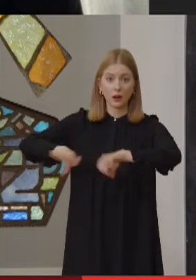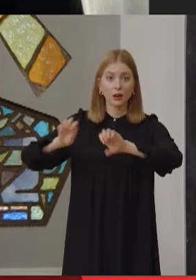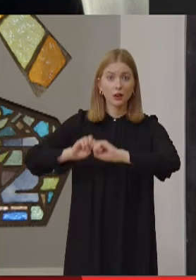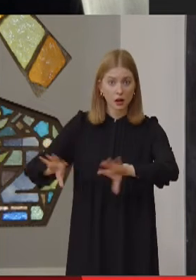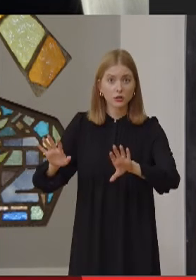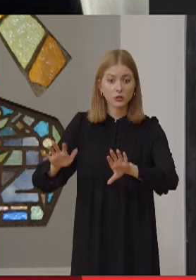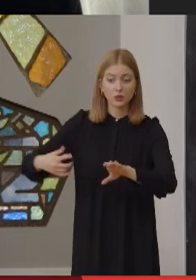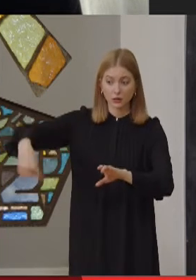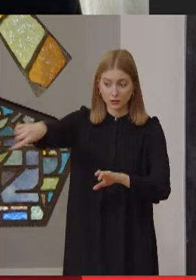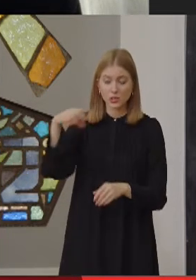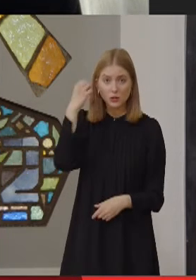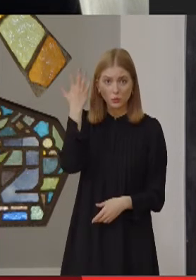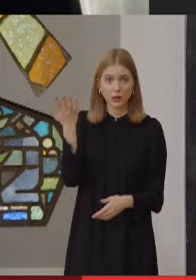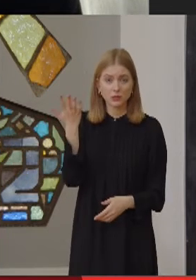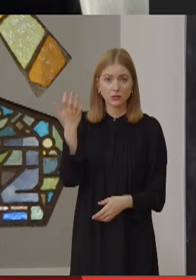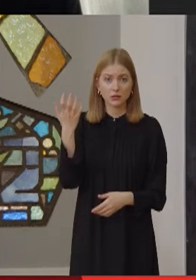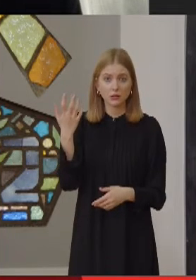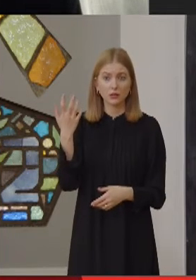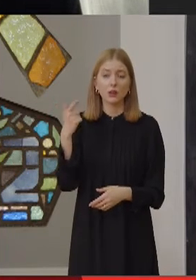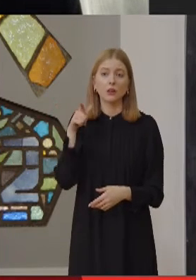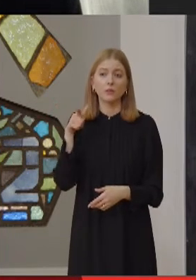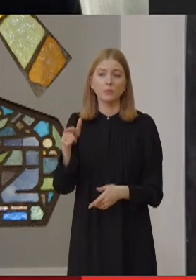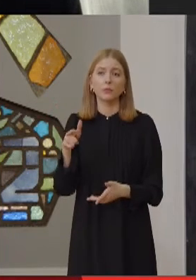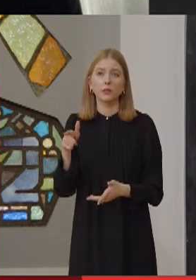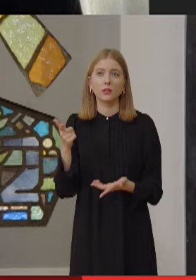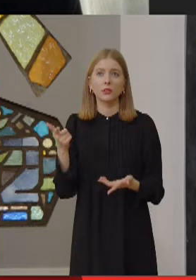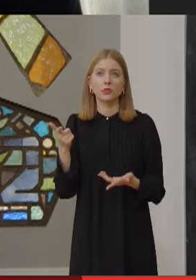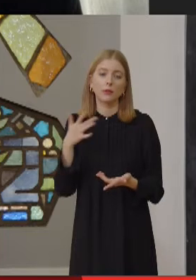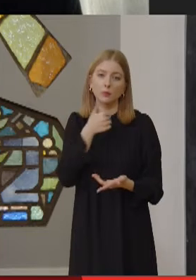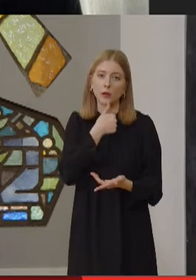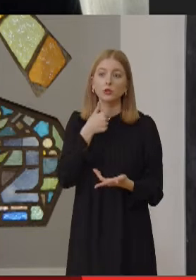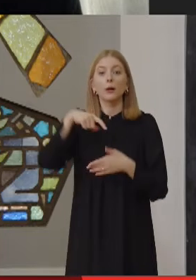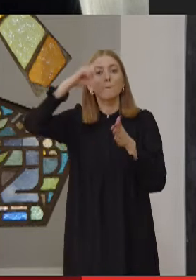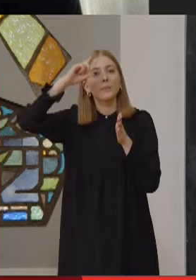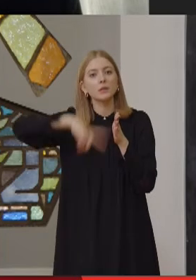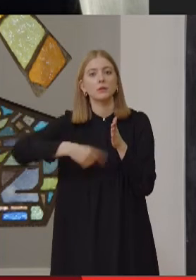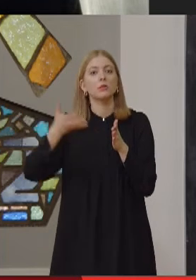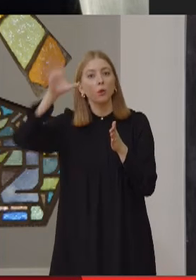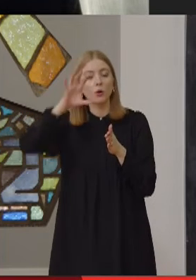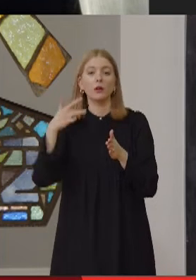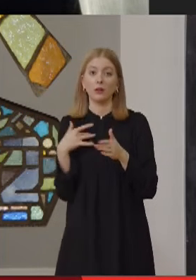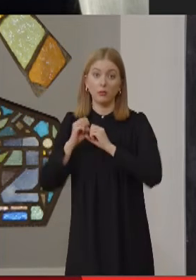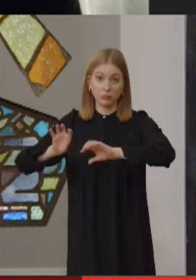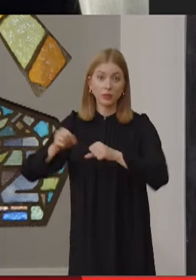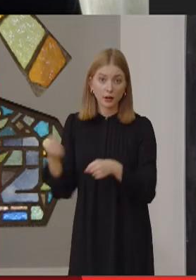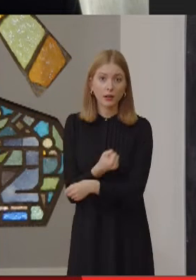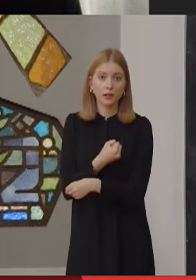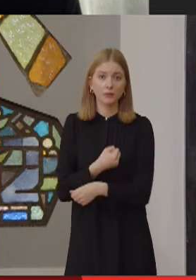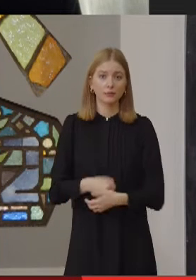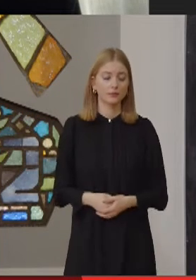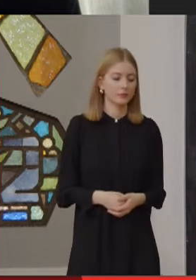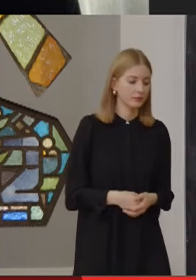Since we see the need of interpretation and explanation to the public to decrease doubts,